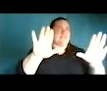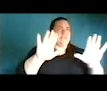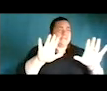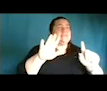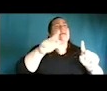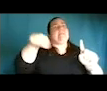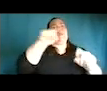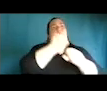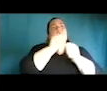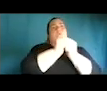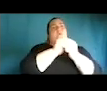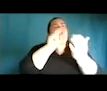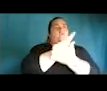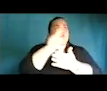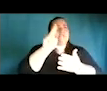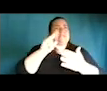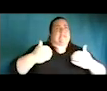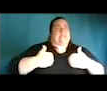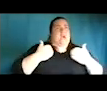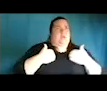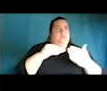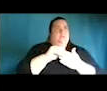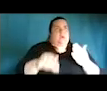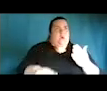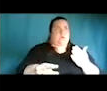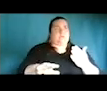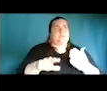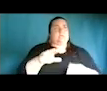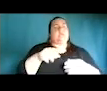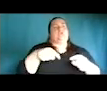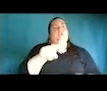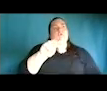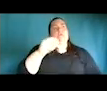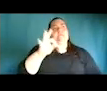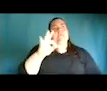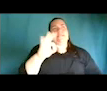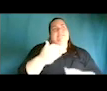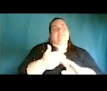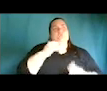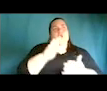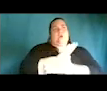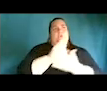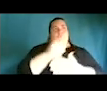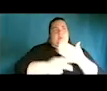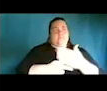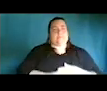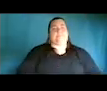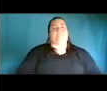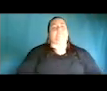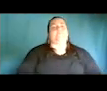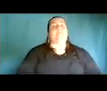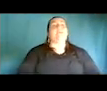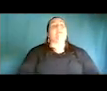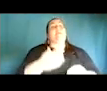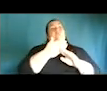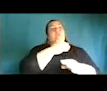Young Scholars in the summer 2019 pre-college programs. Teaching matters in pre-college